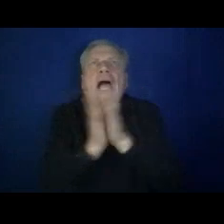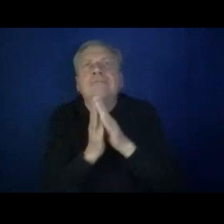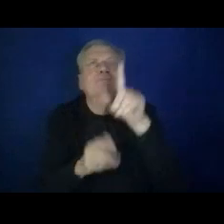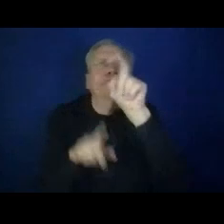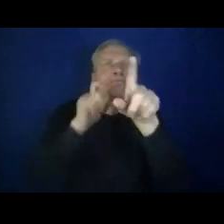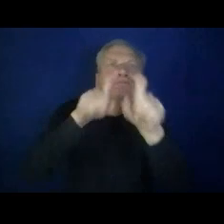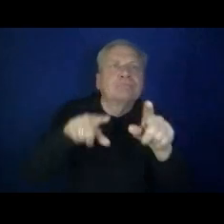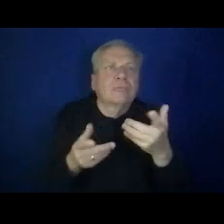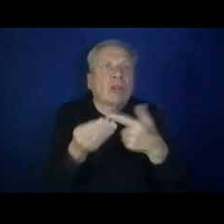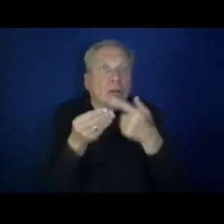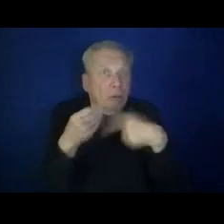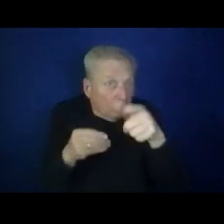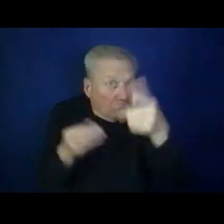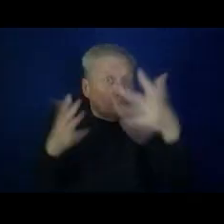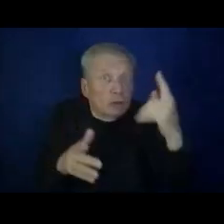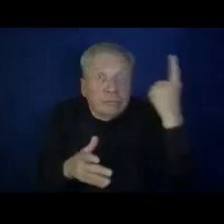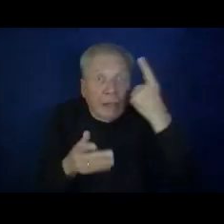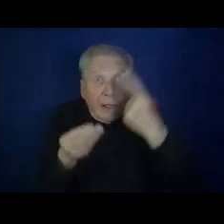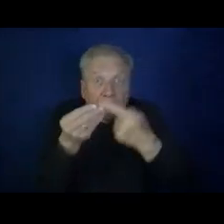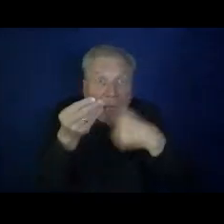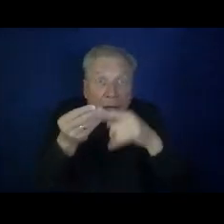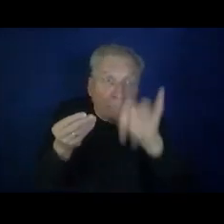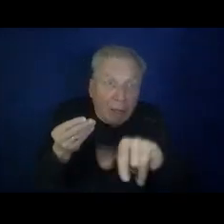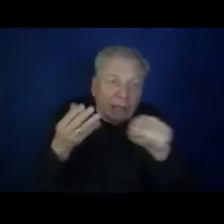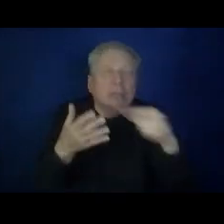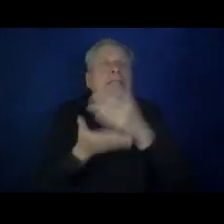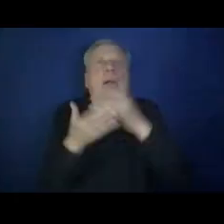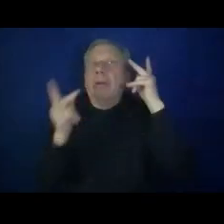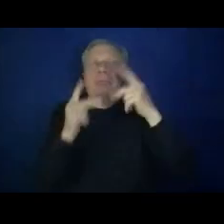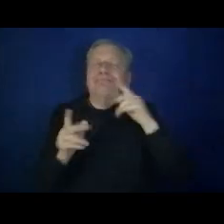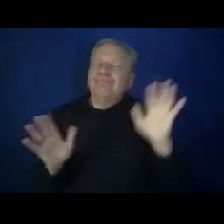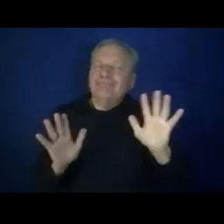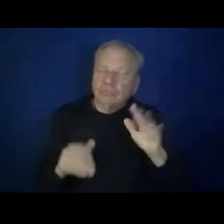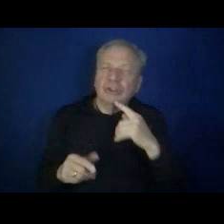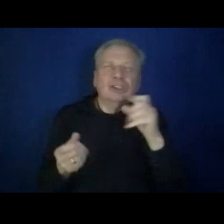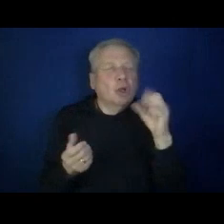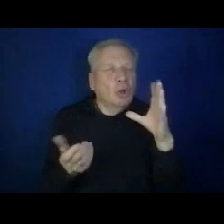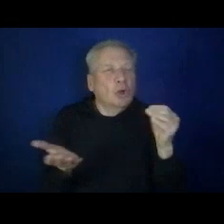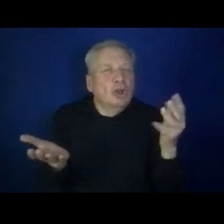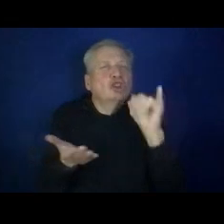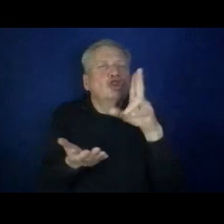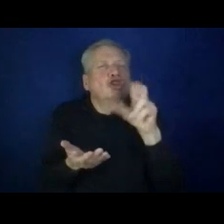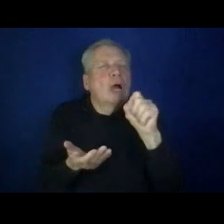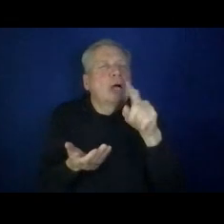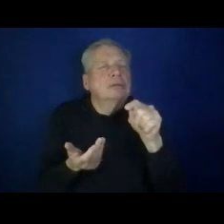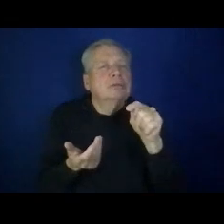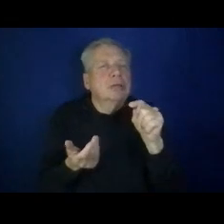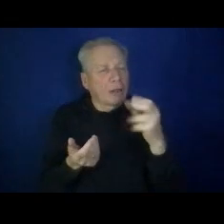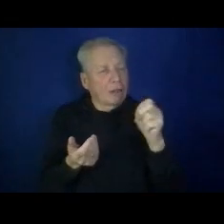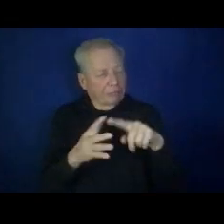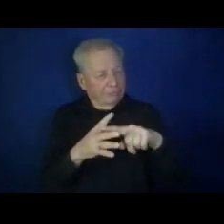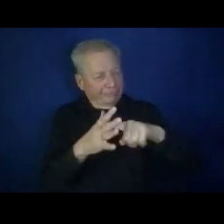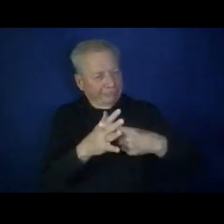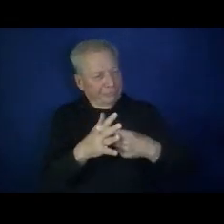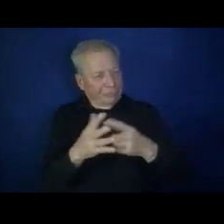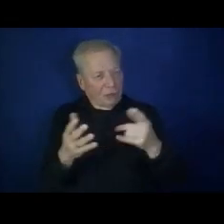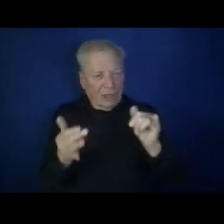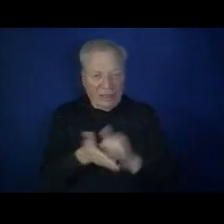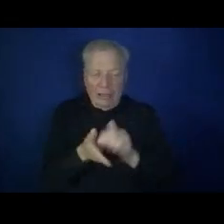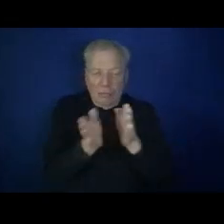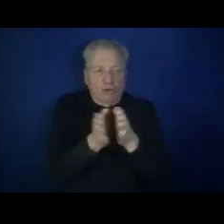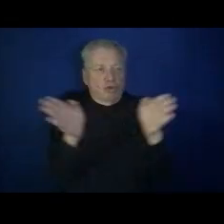you thought about this? And, you know, some people think this, and just the idea of broadening their